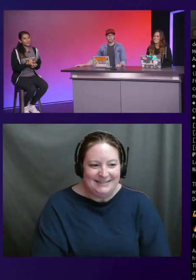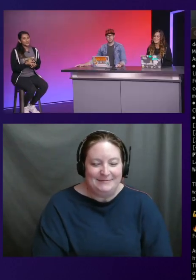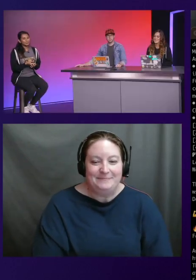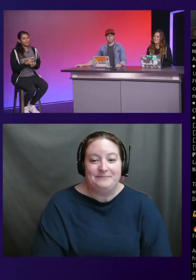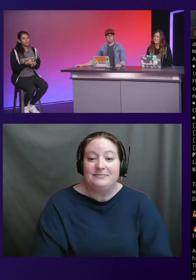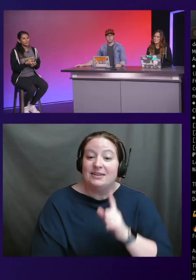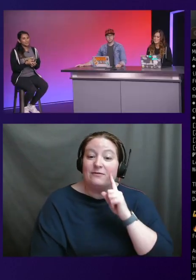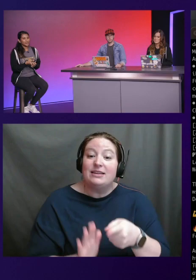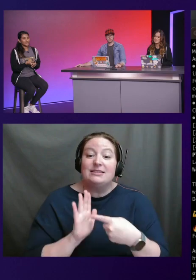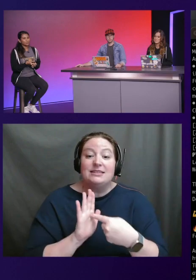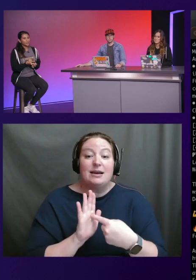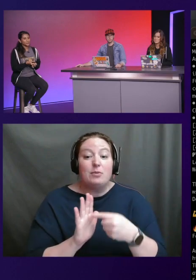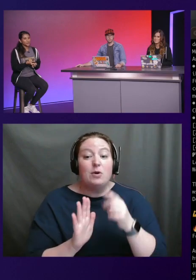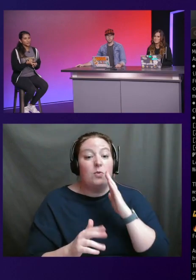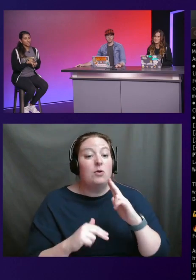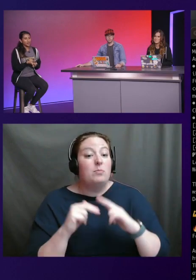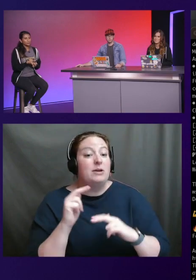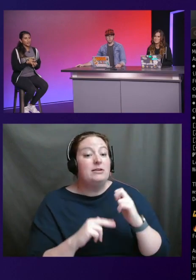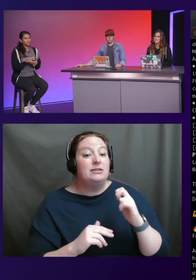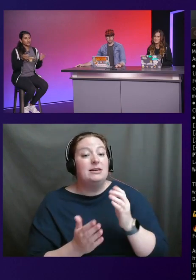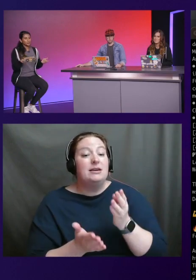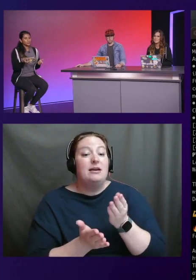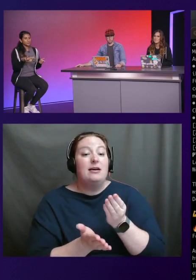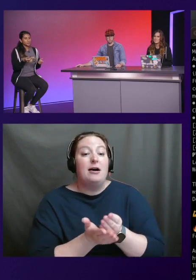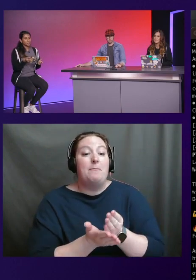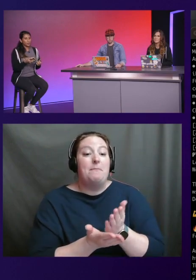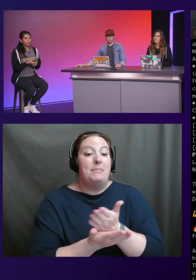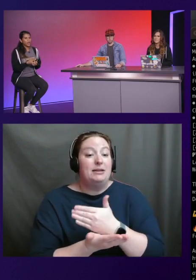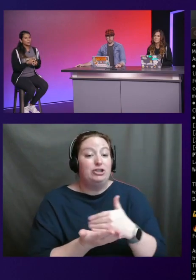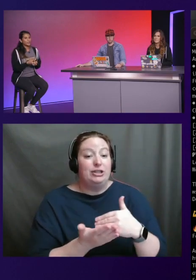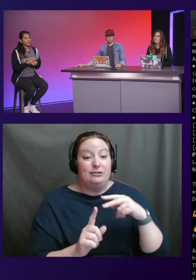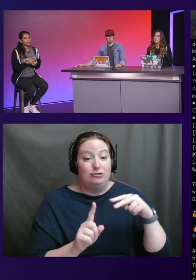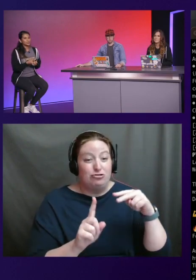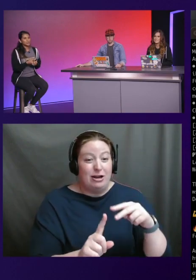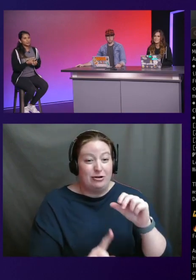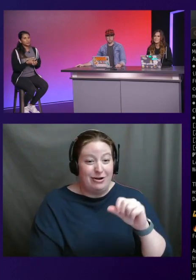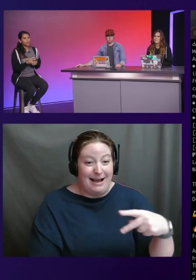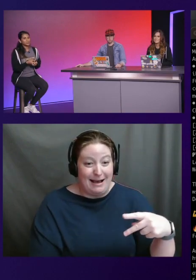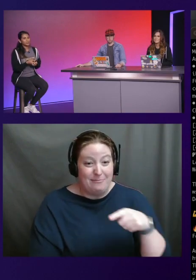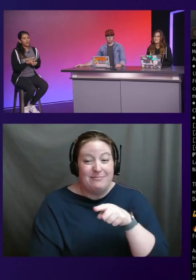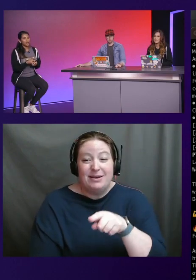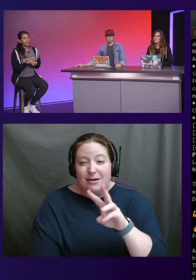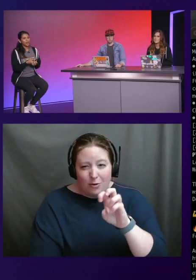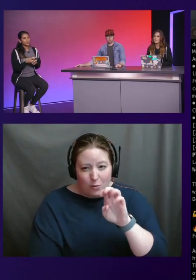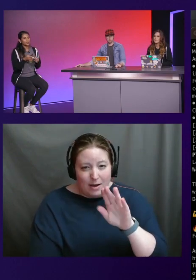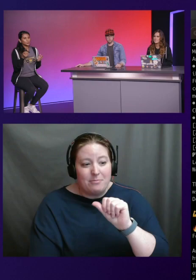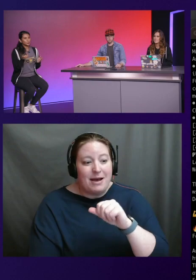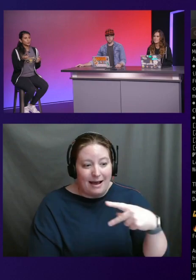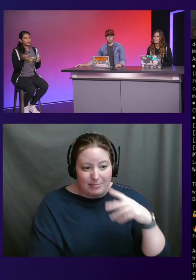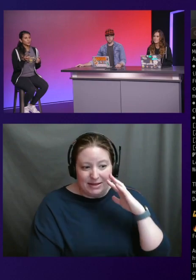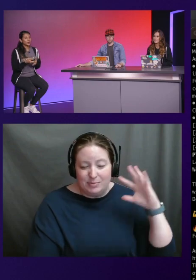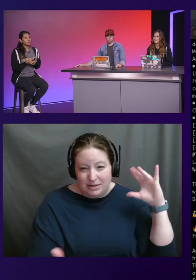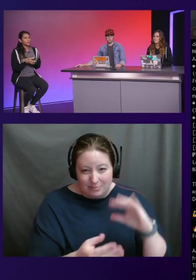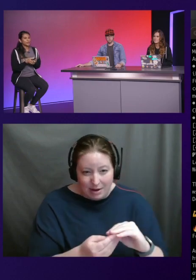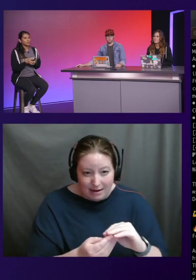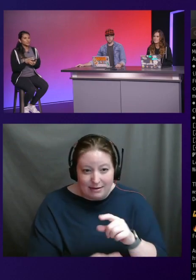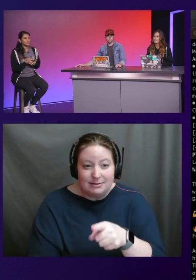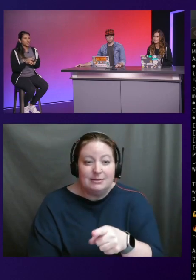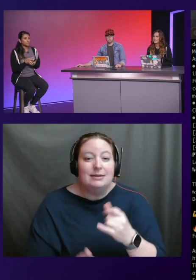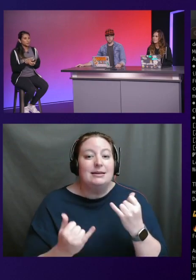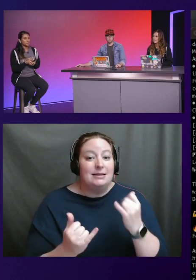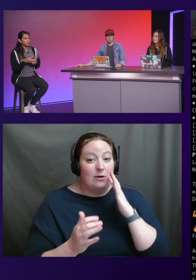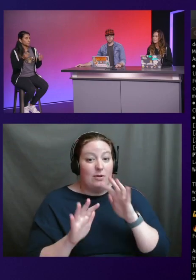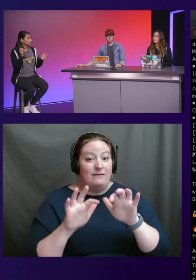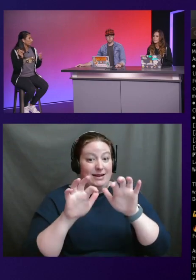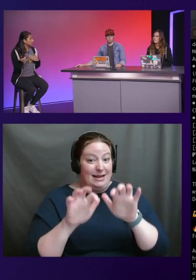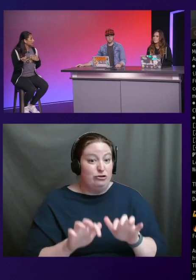we are going to build a budget tracker app, and here you'll see the web app that is being compiled. And we're going to have an entry